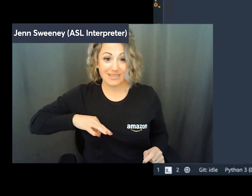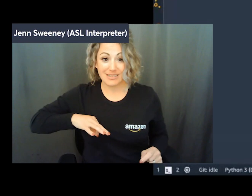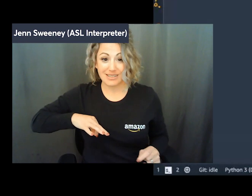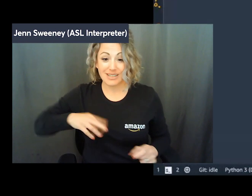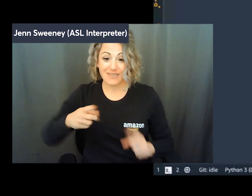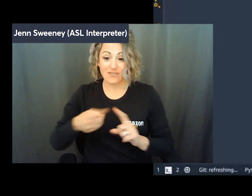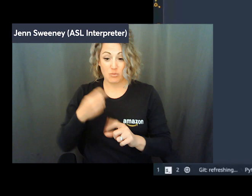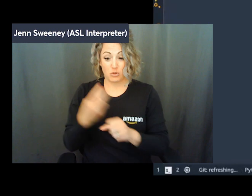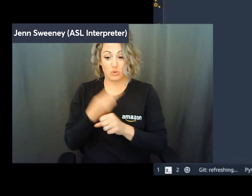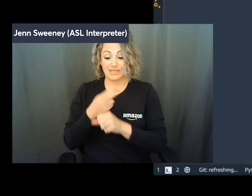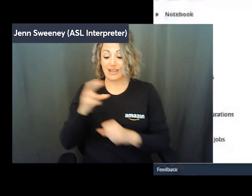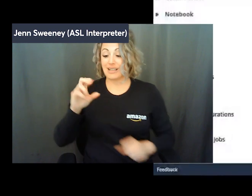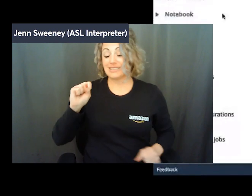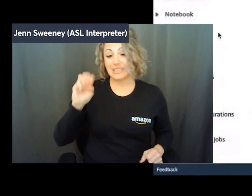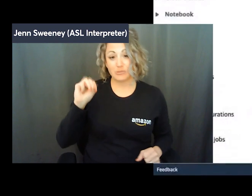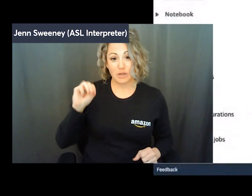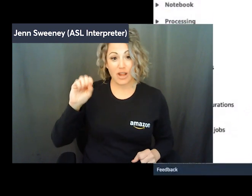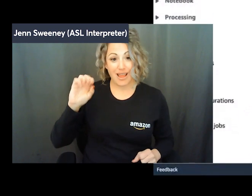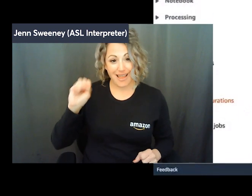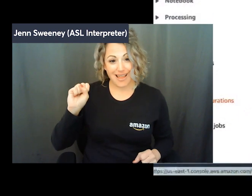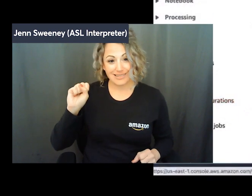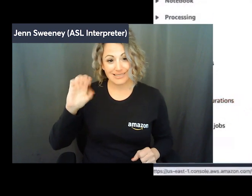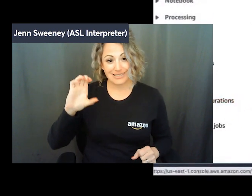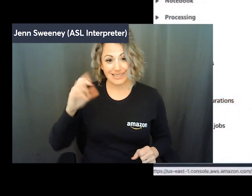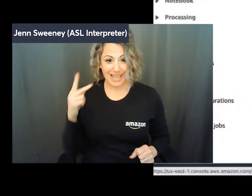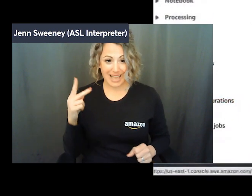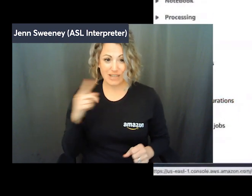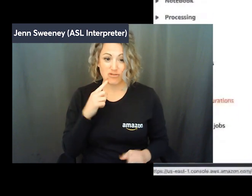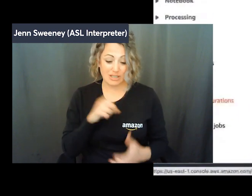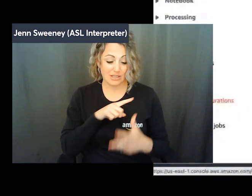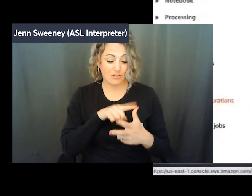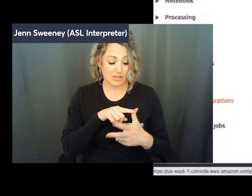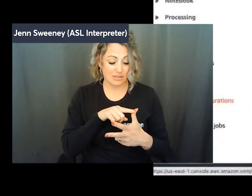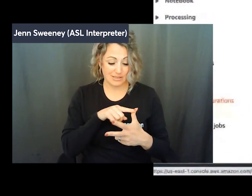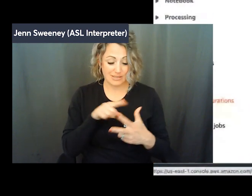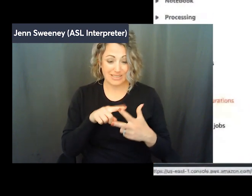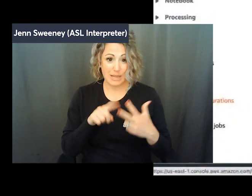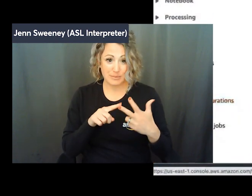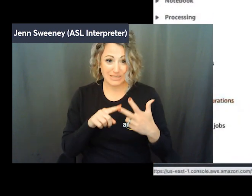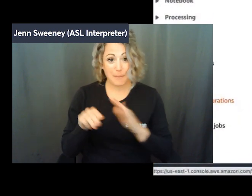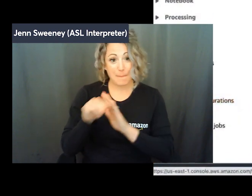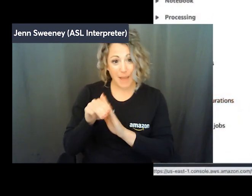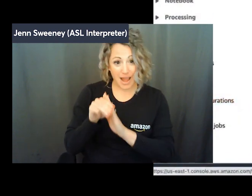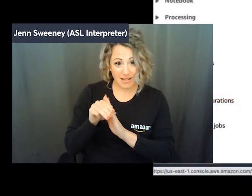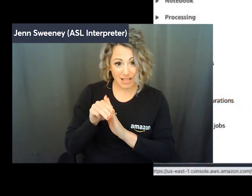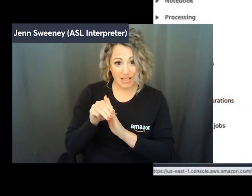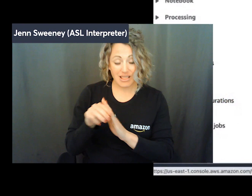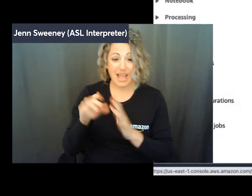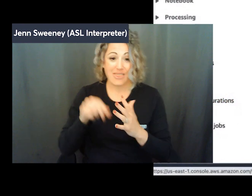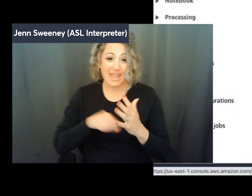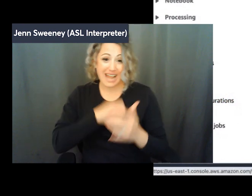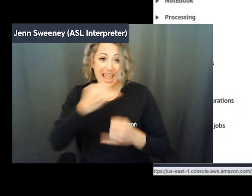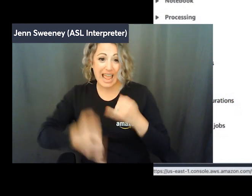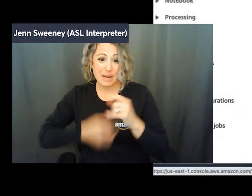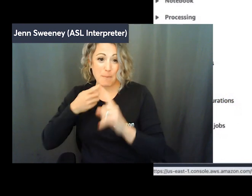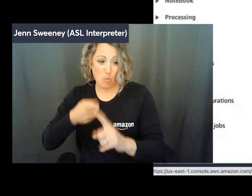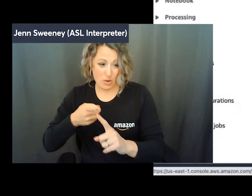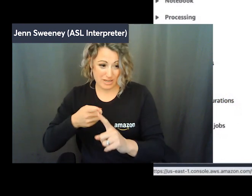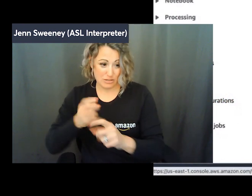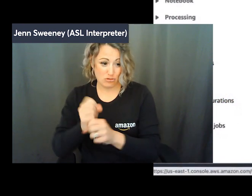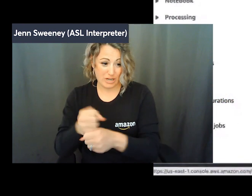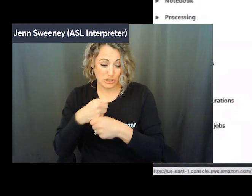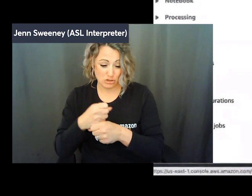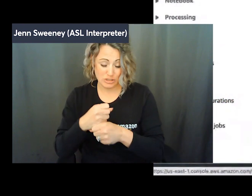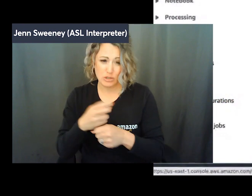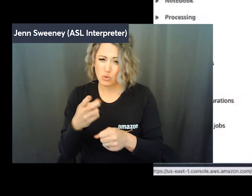using the SageMaker SDK, there's normally 3 steps: model, endpoint config, and endpoint creation. You can do this all through the UI. You can